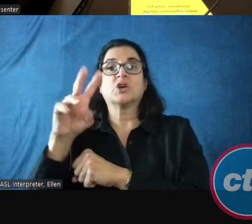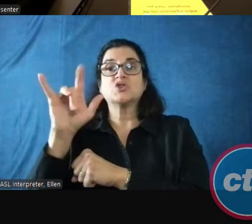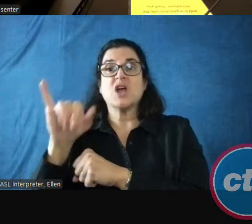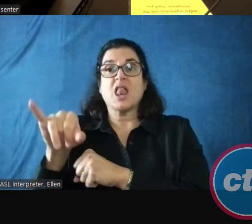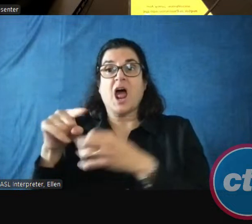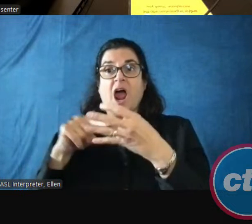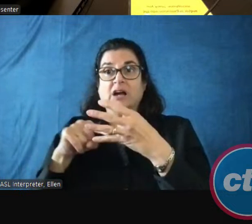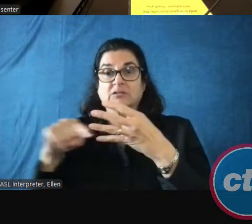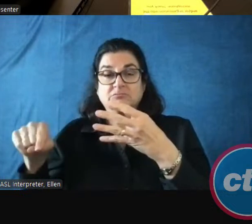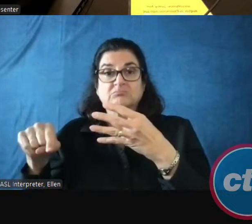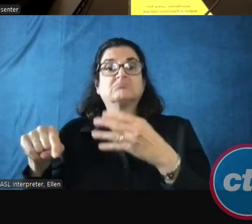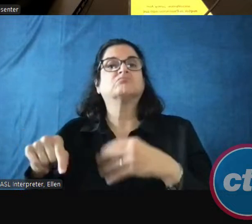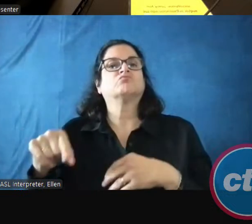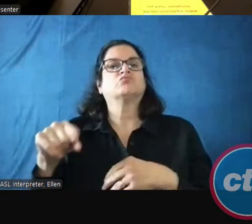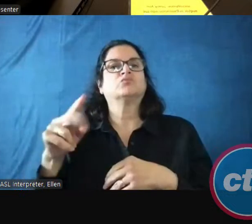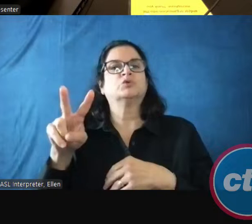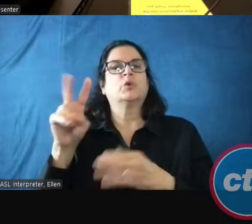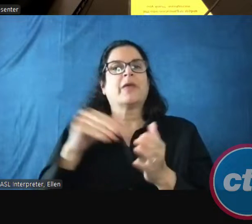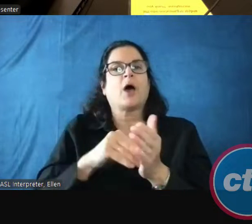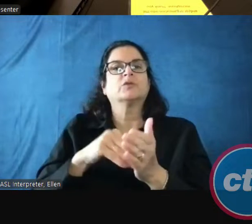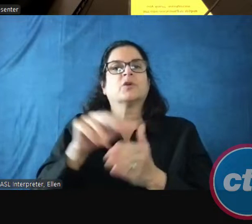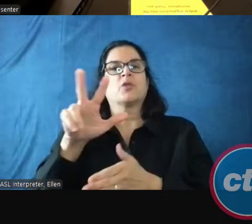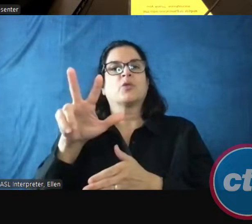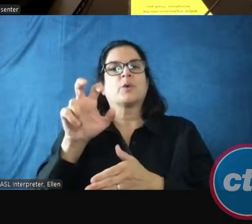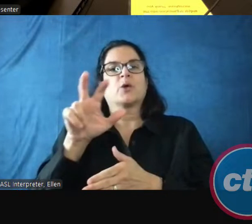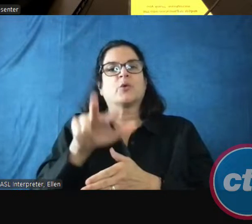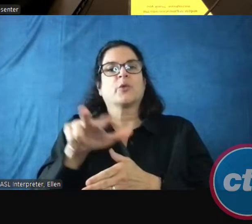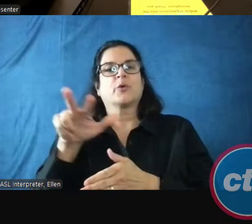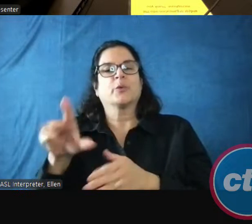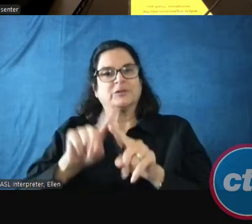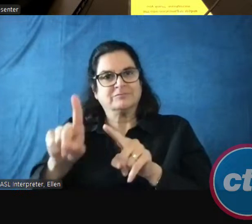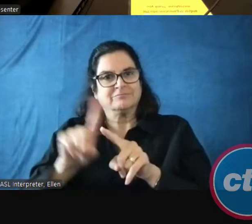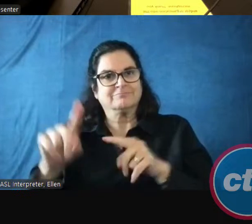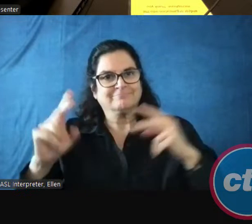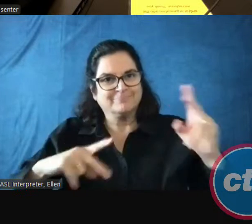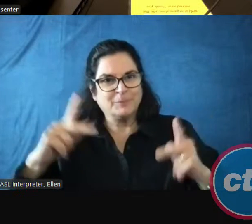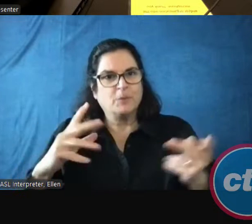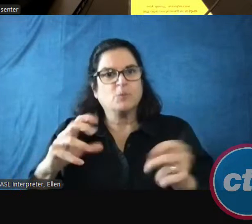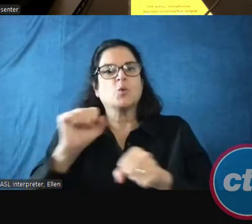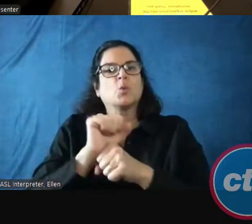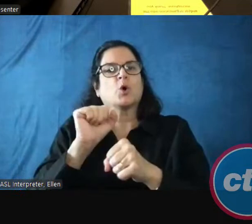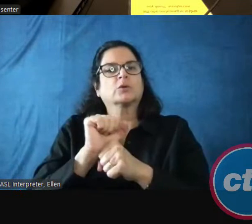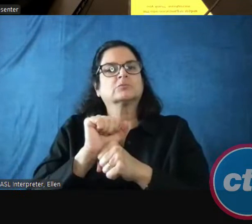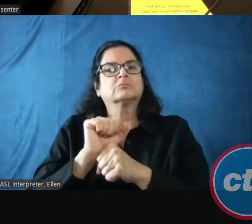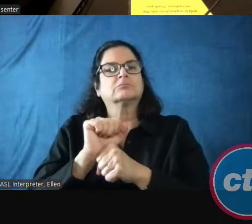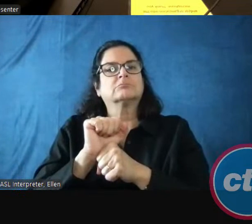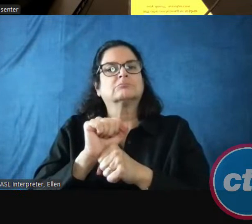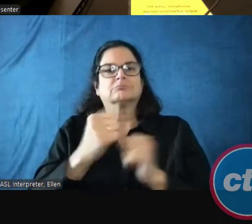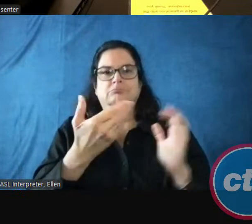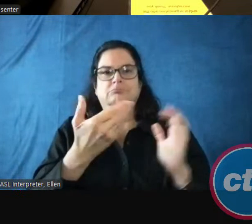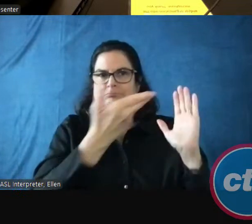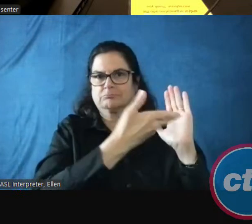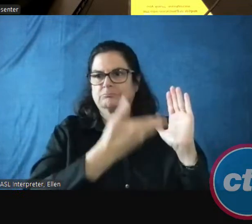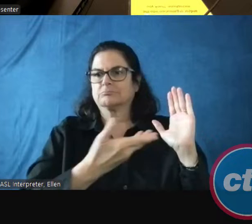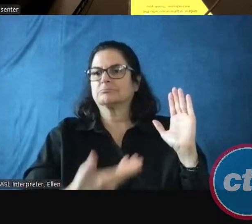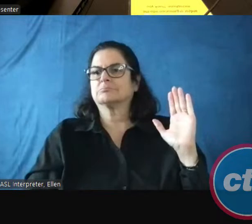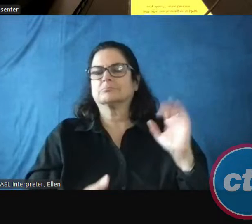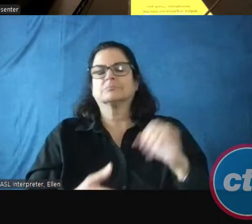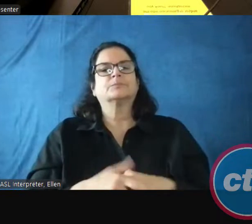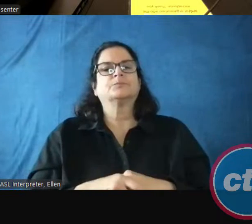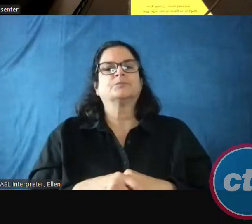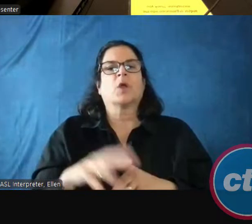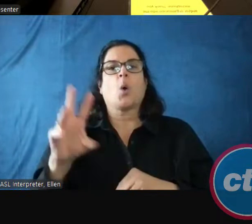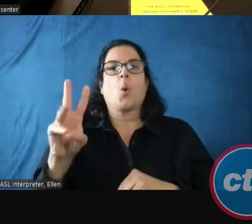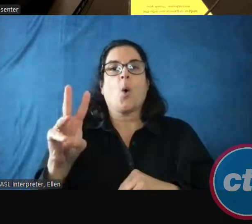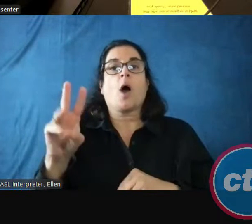2,333 unique individuals have worked over 1.8 million labor hours and earned over $111 million. Walsh Floor is